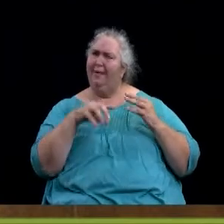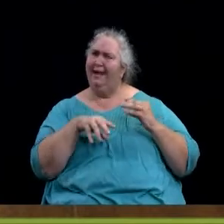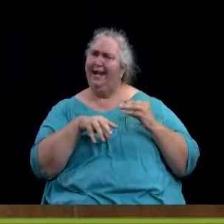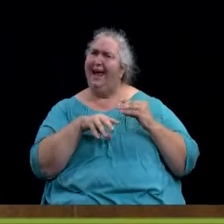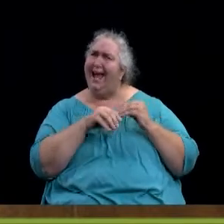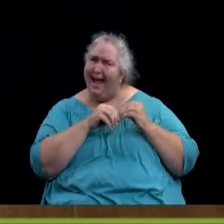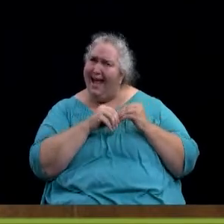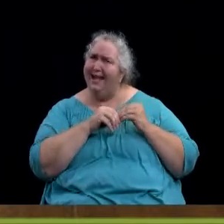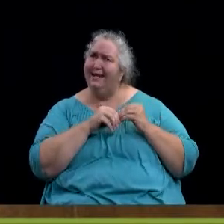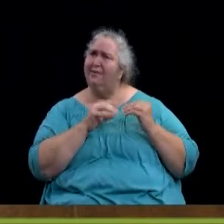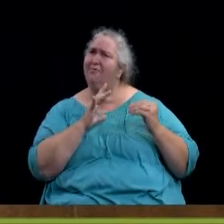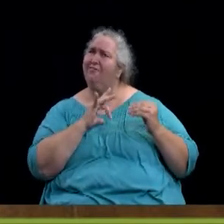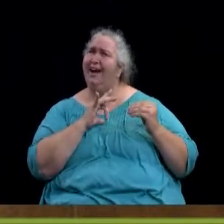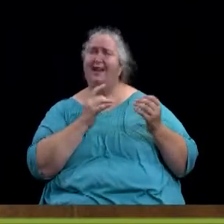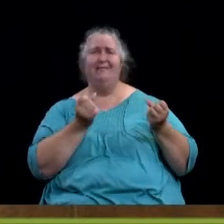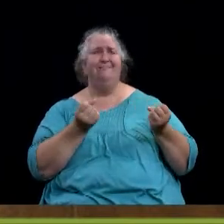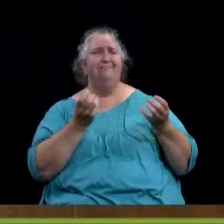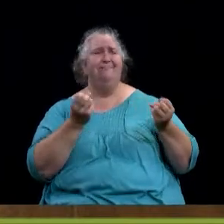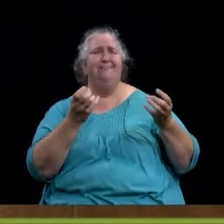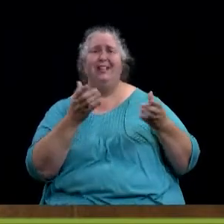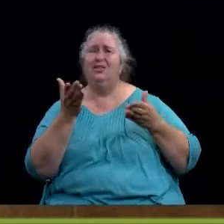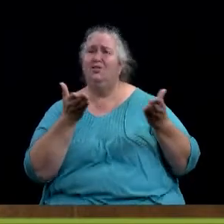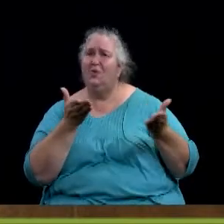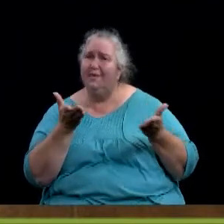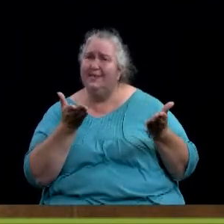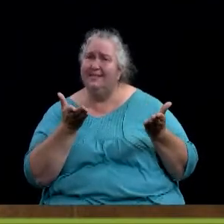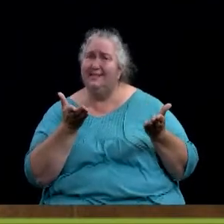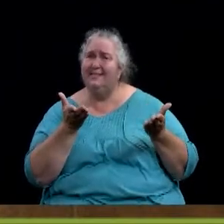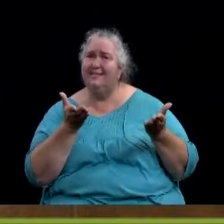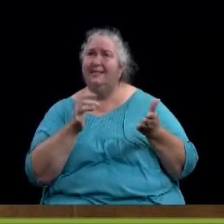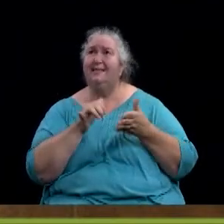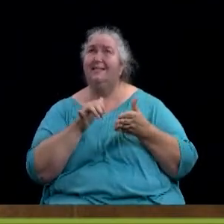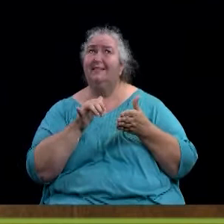facing, that have not necessarily been